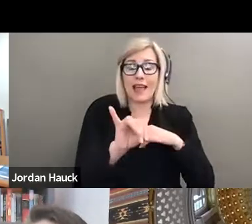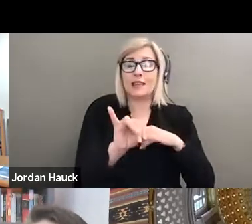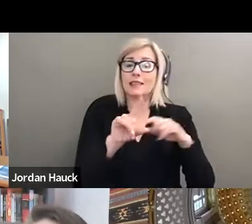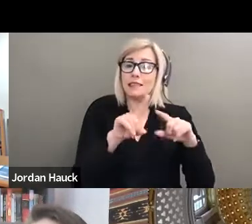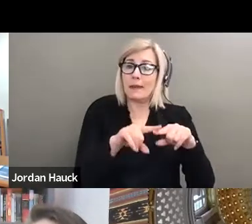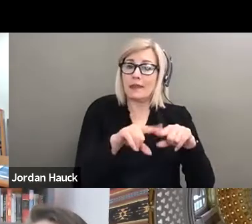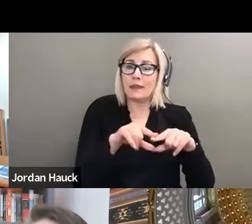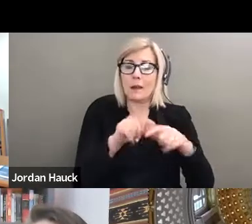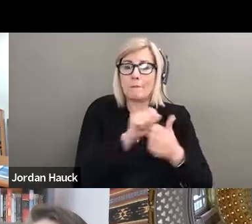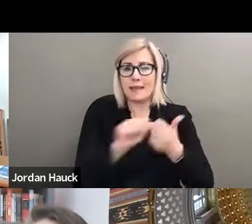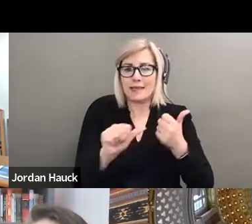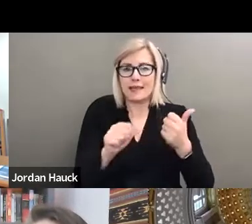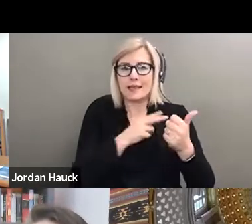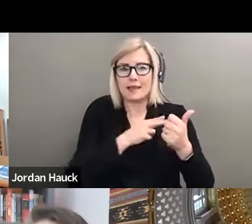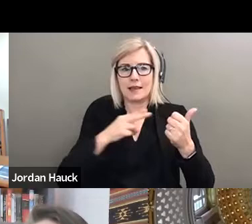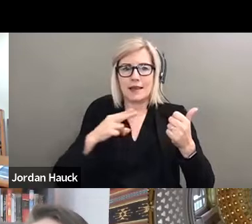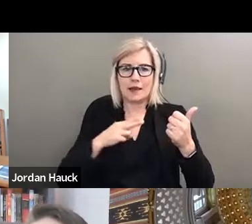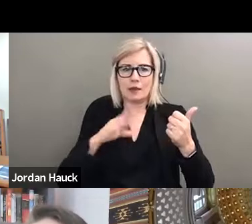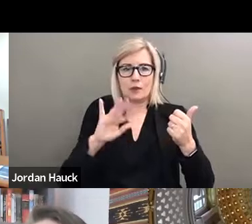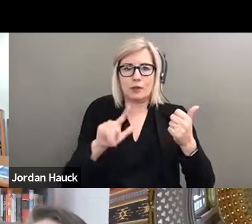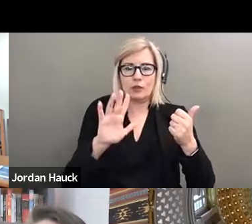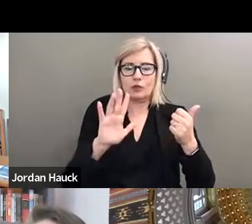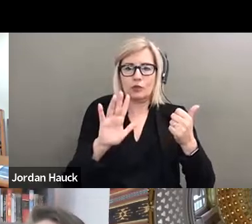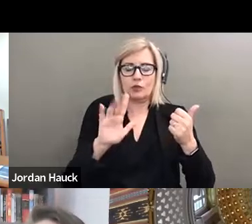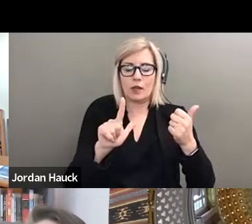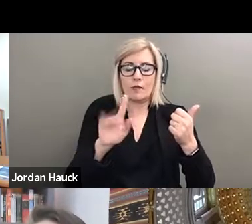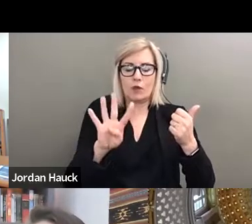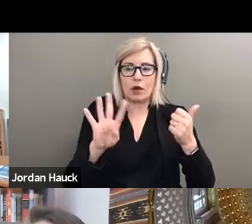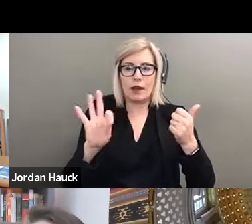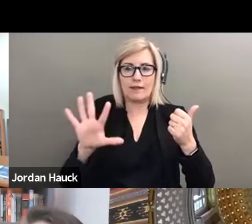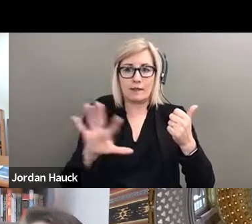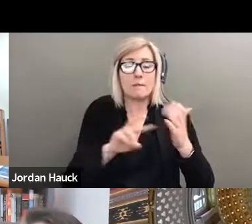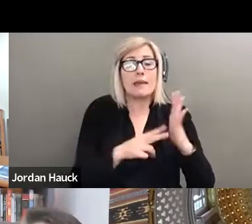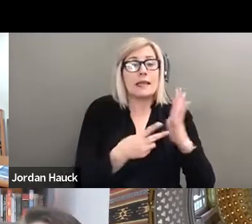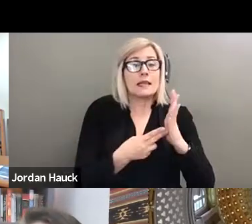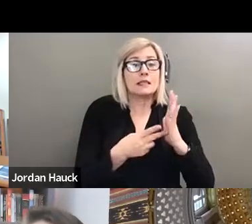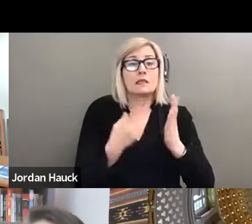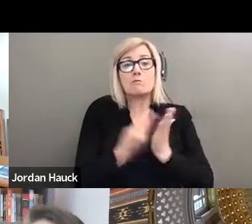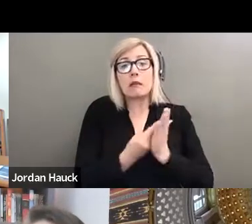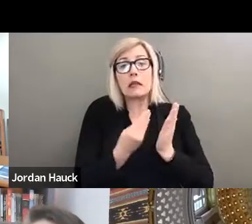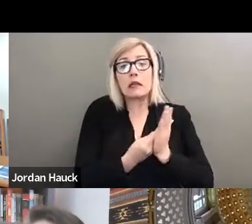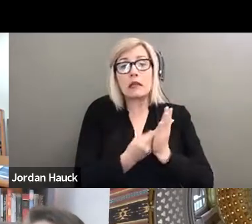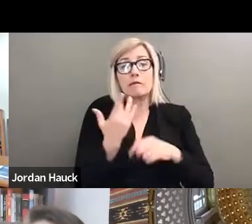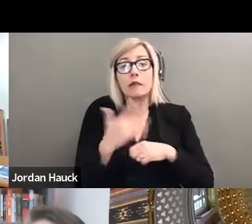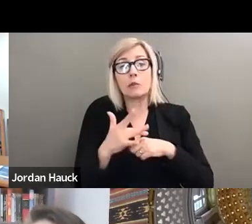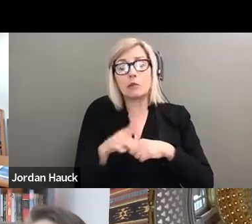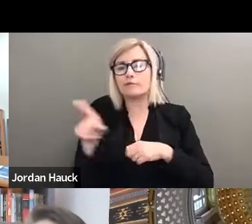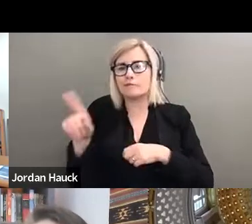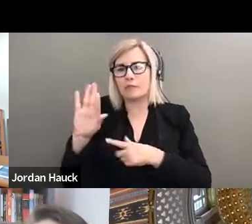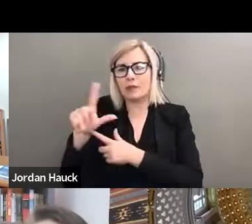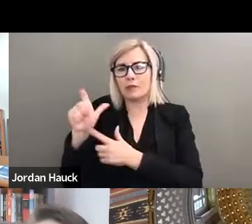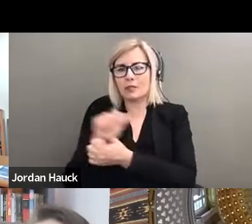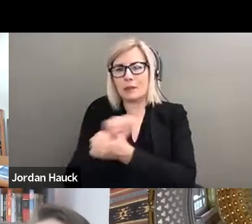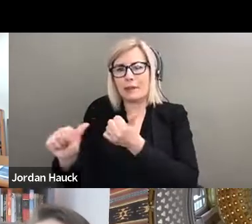upon passing House File 2495. So that means the funding won't be available unless that bill is passed and signed